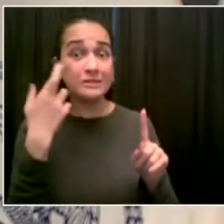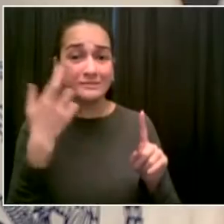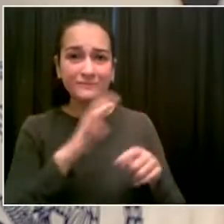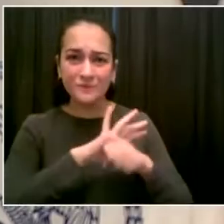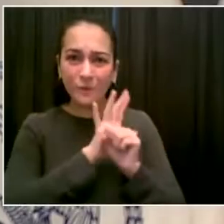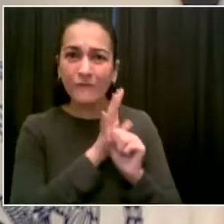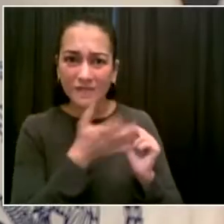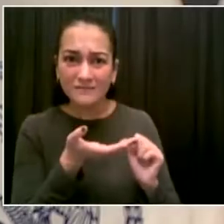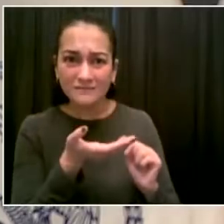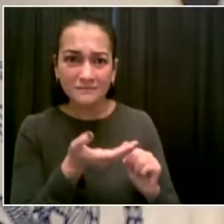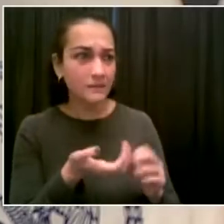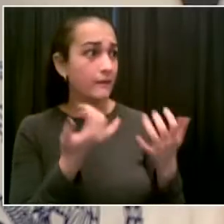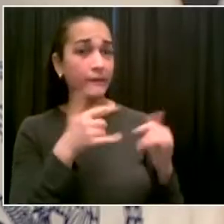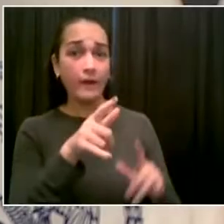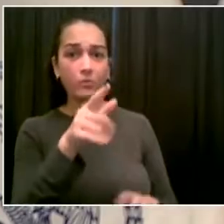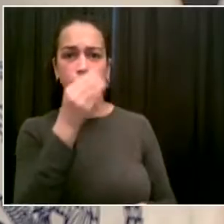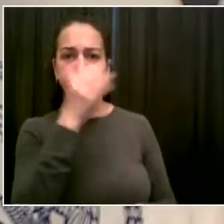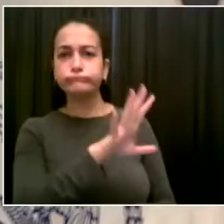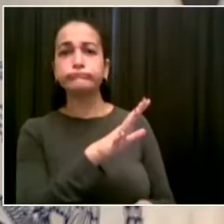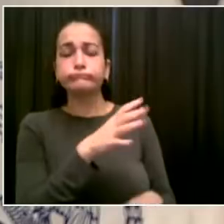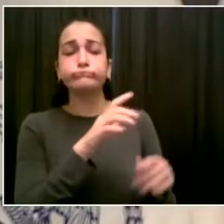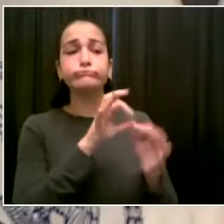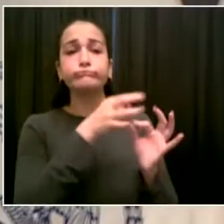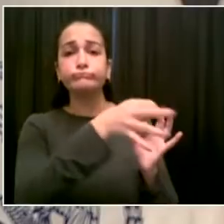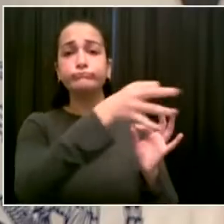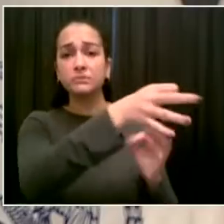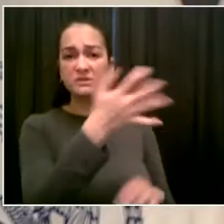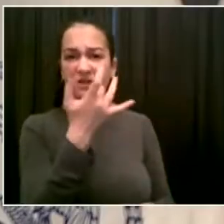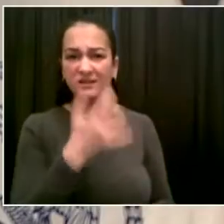it's extremely sad when we lose anyone.